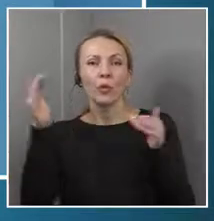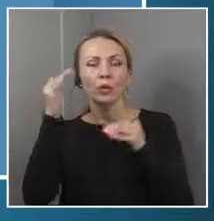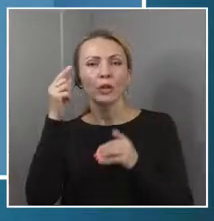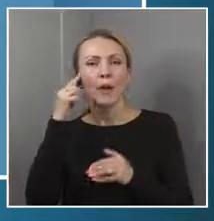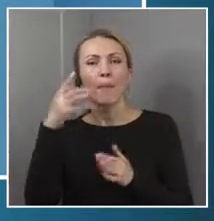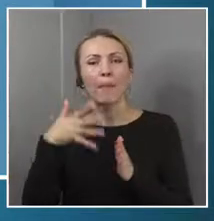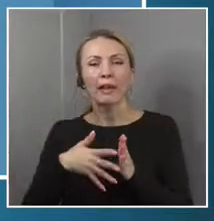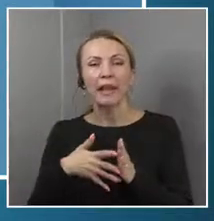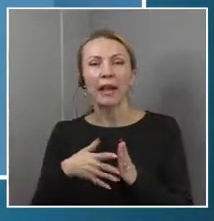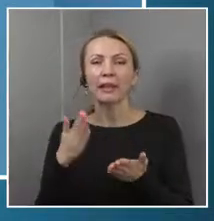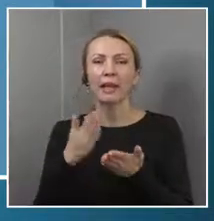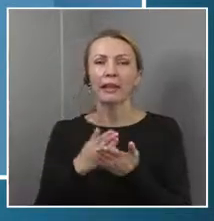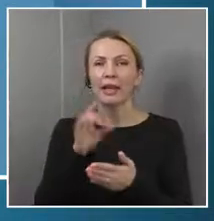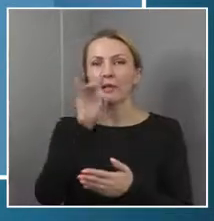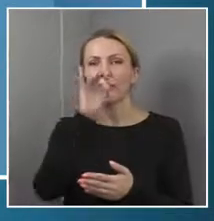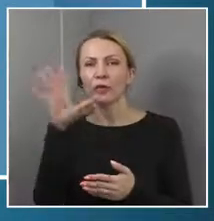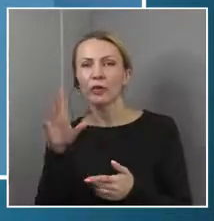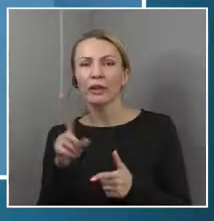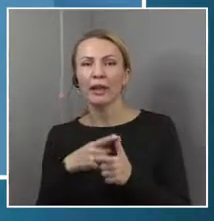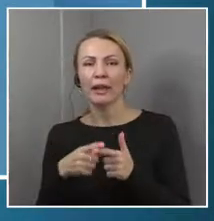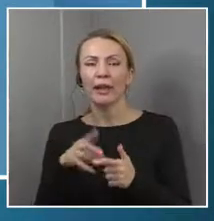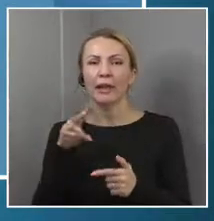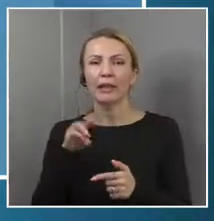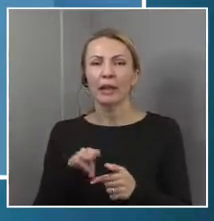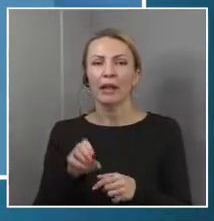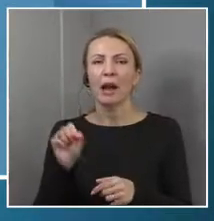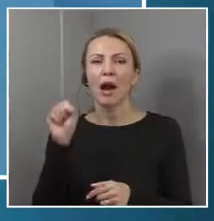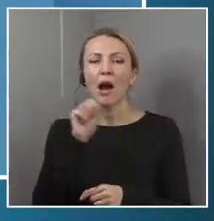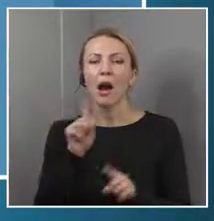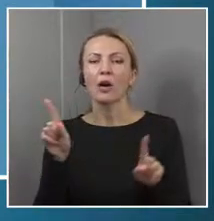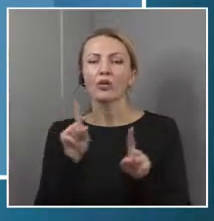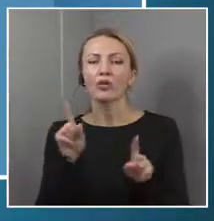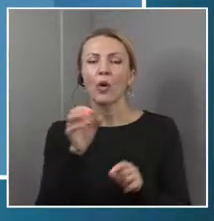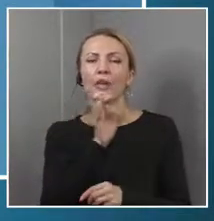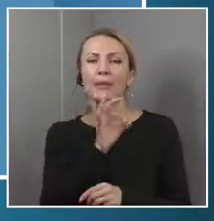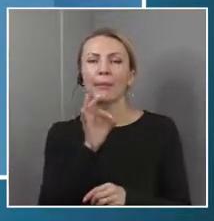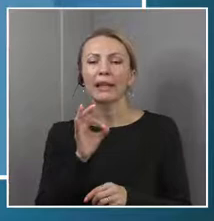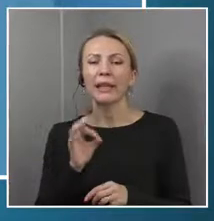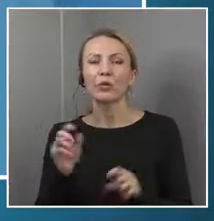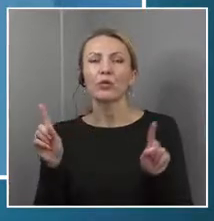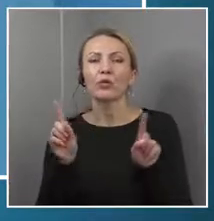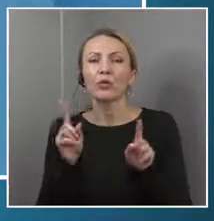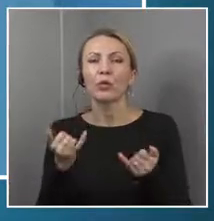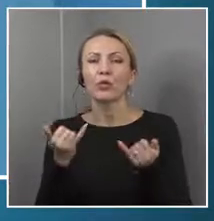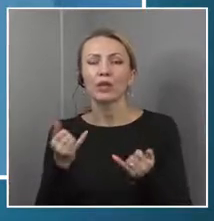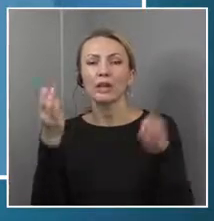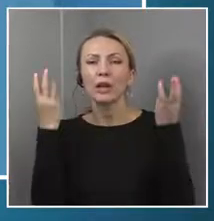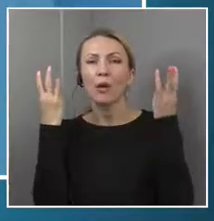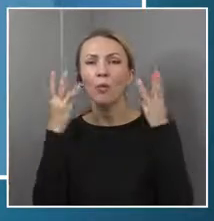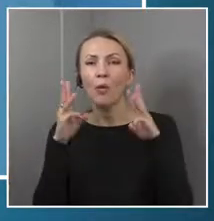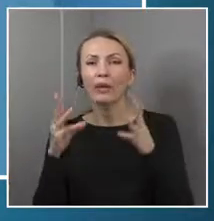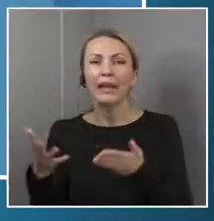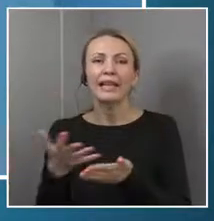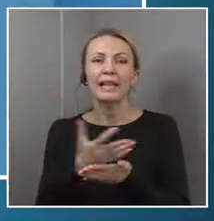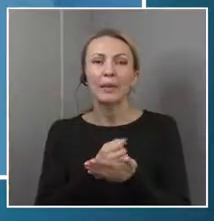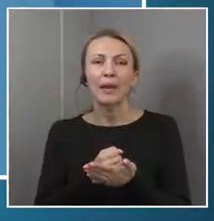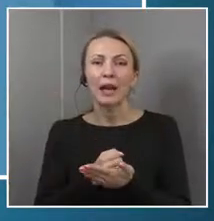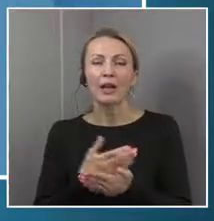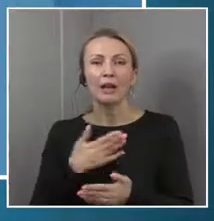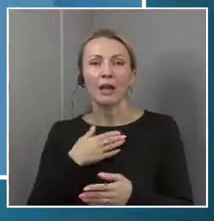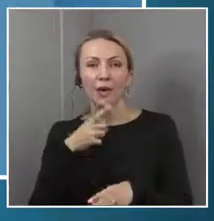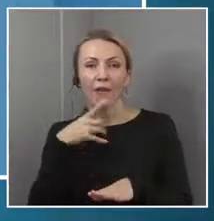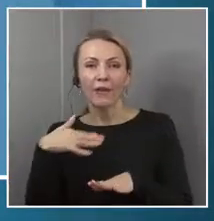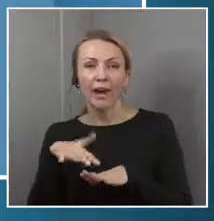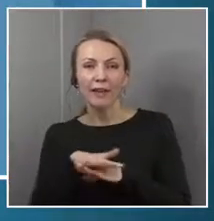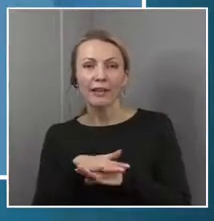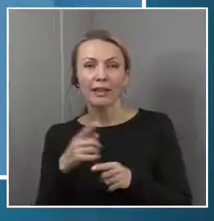fine arts, there are decades, there are trends, periods that are more popular or less popular, but what is hot